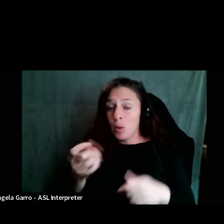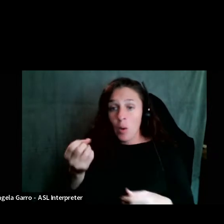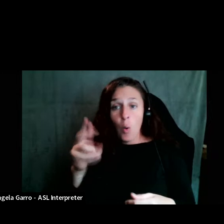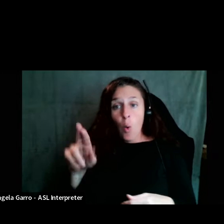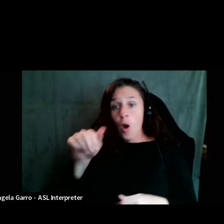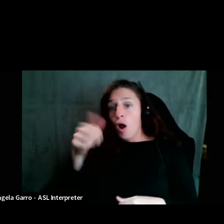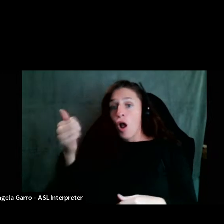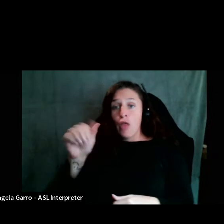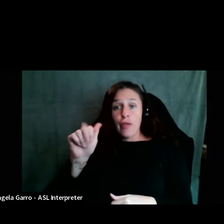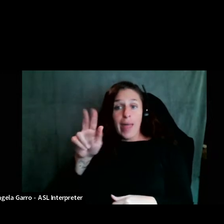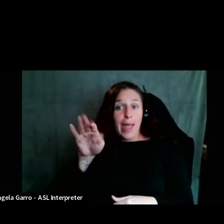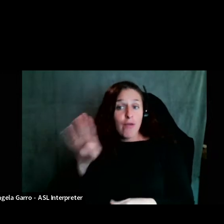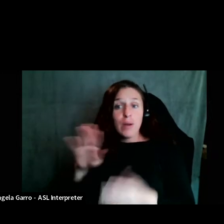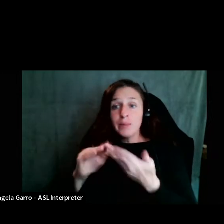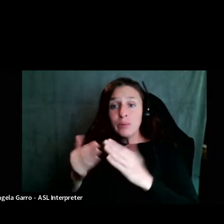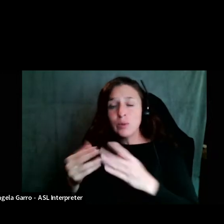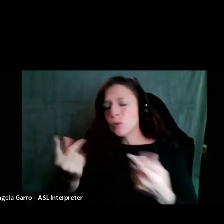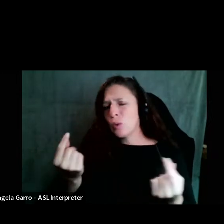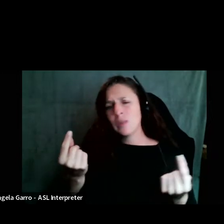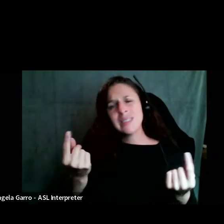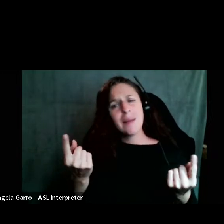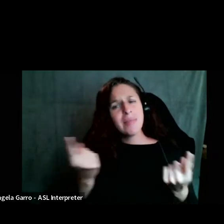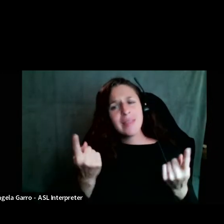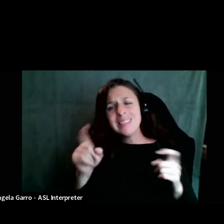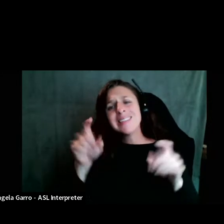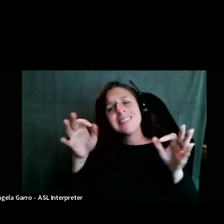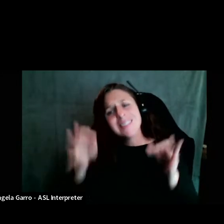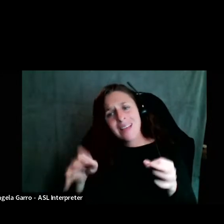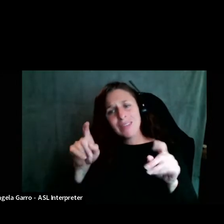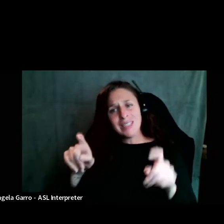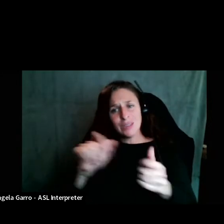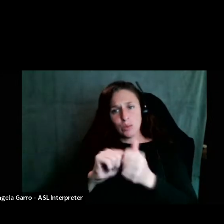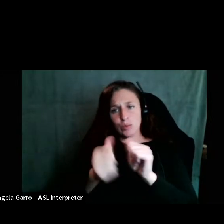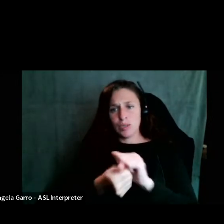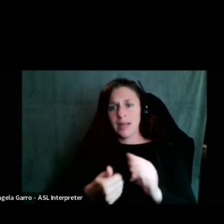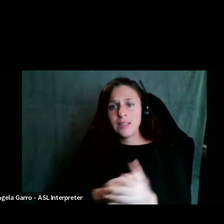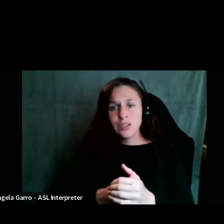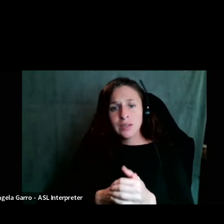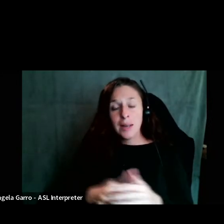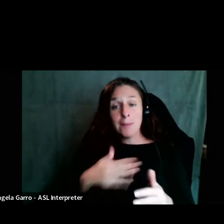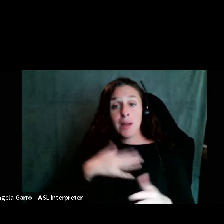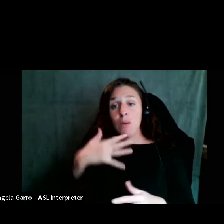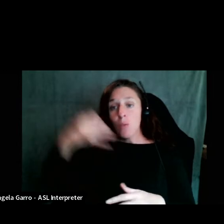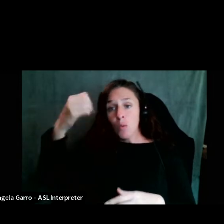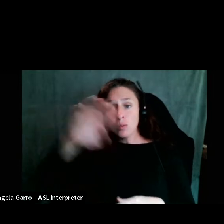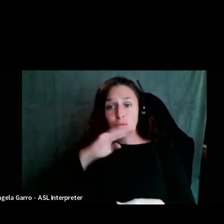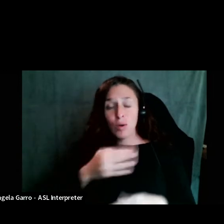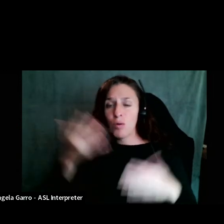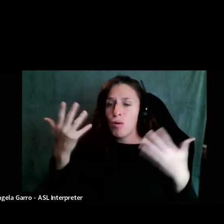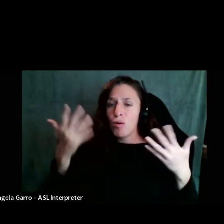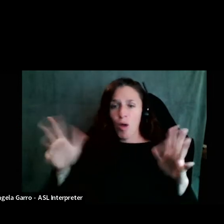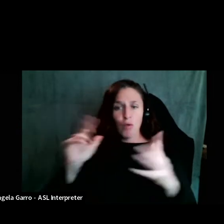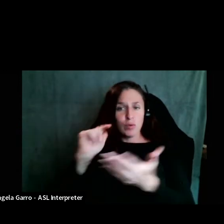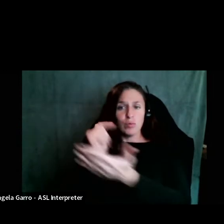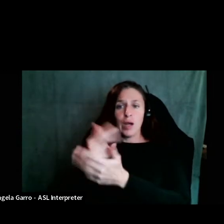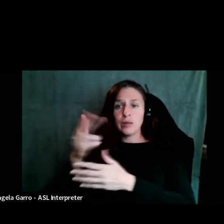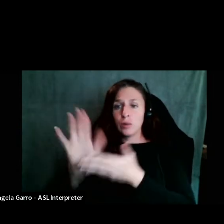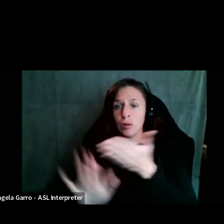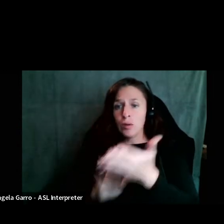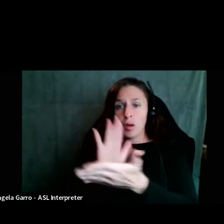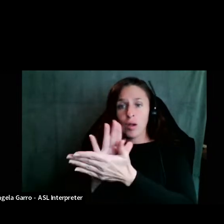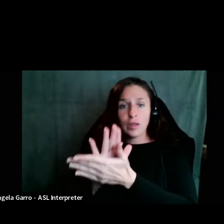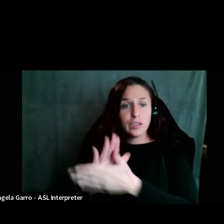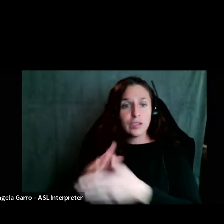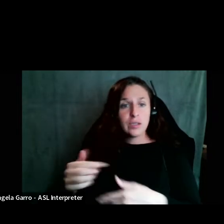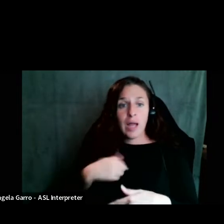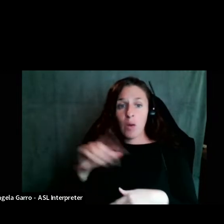Arab communities. So something definitely has to change. My older daughter has already graduated college.